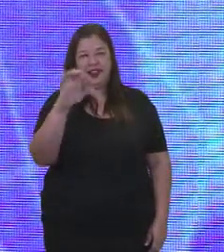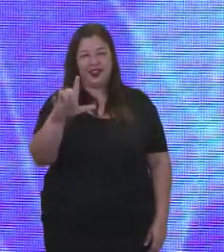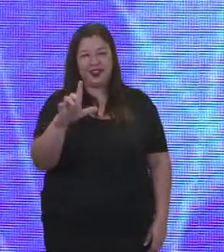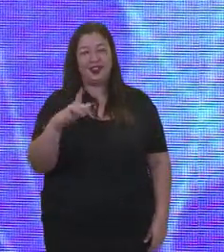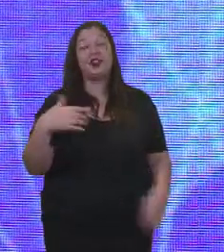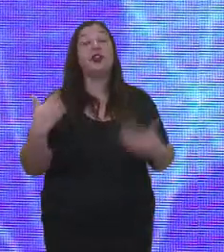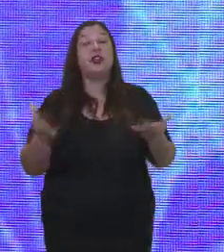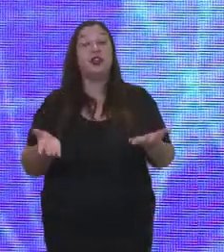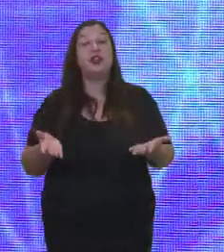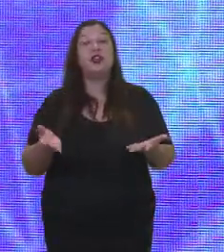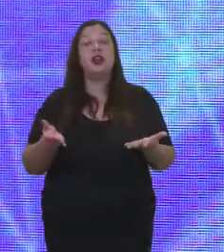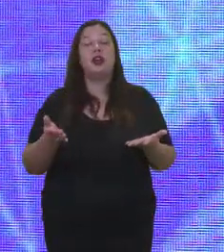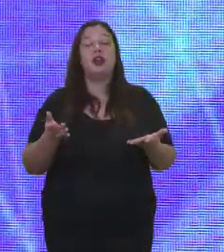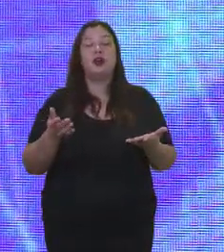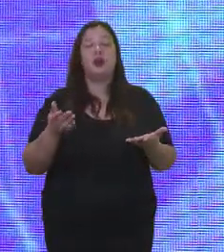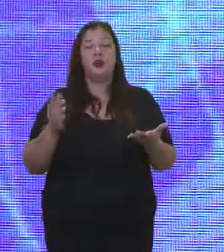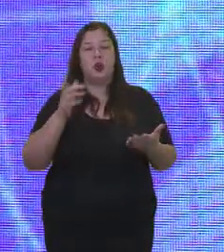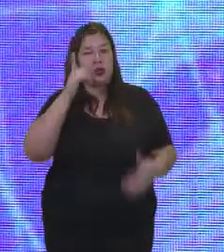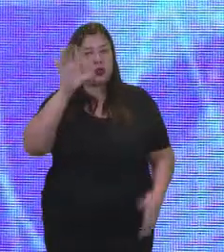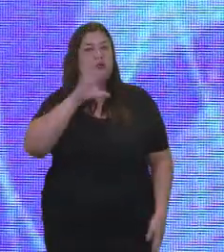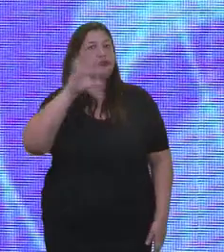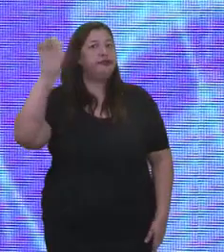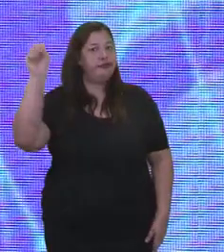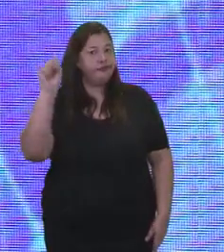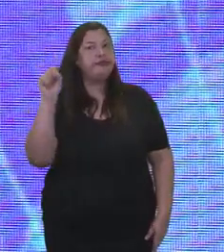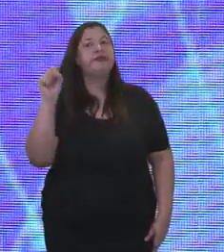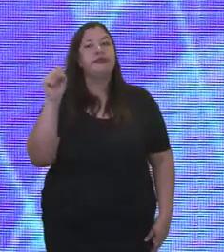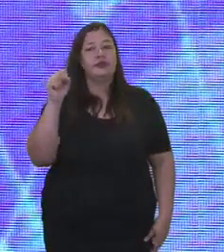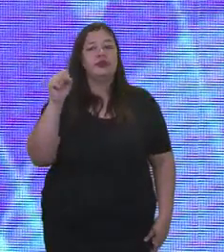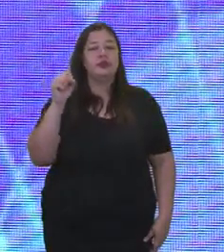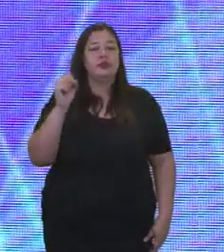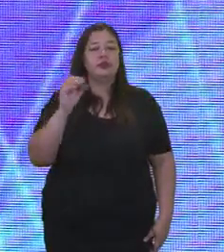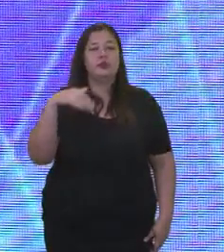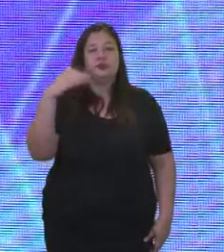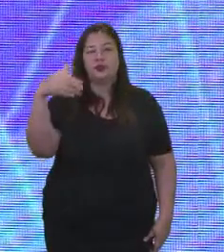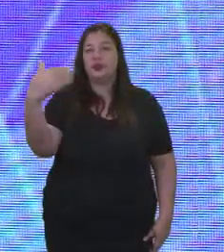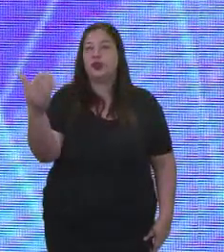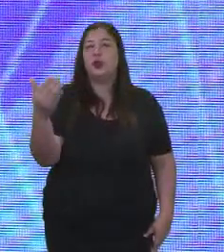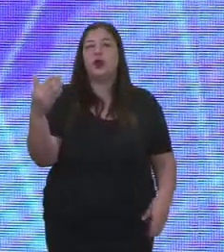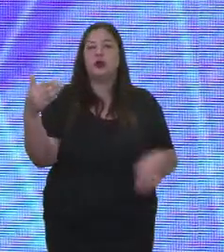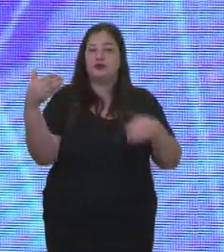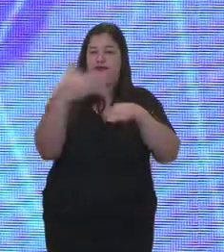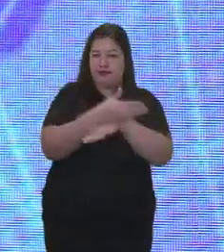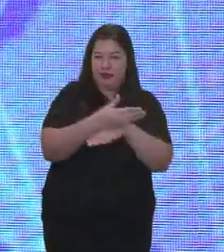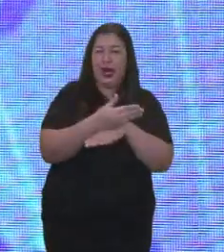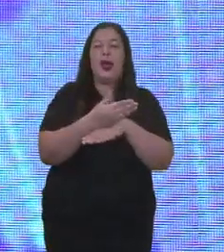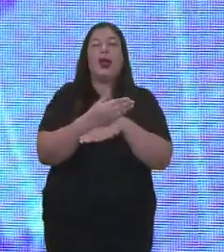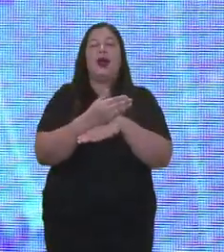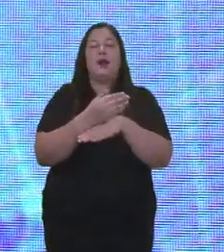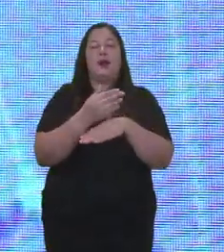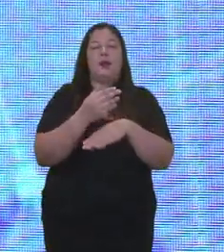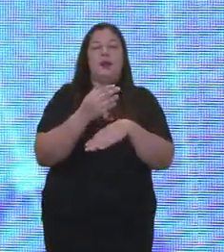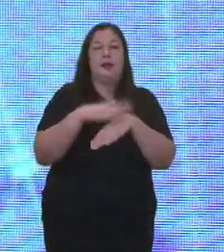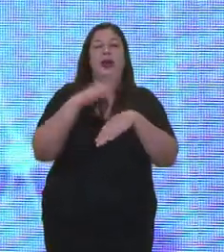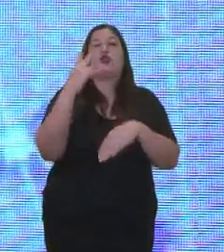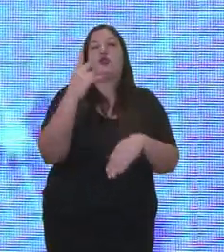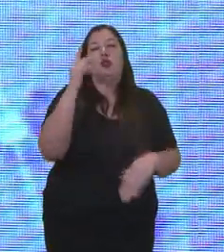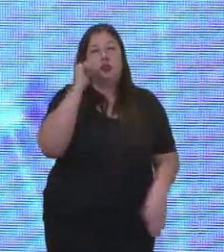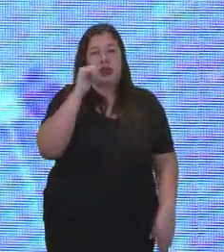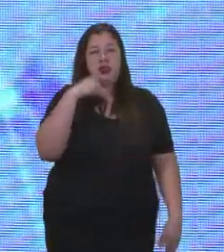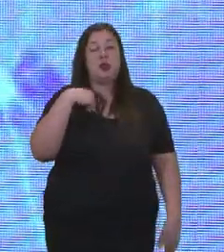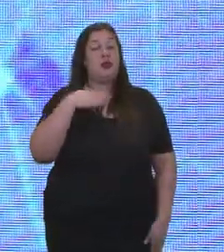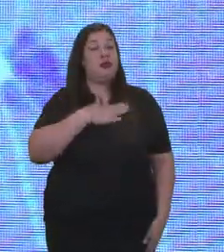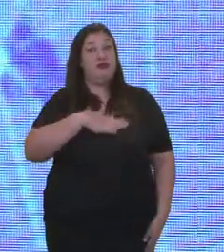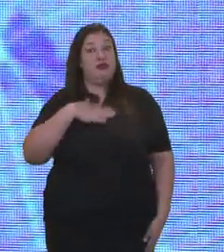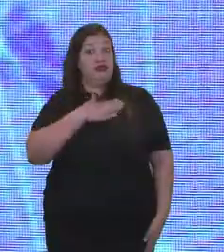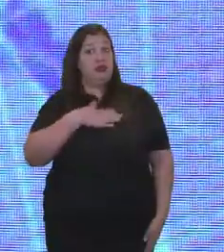So that year we began a big achievement. So the next assembly of the board, another